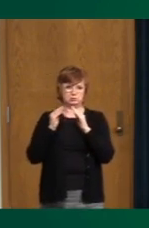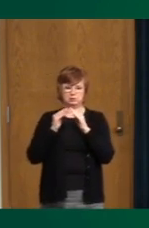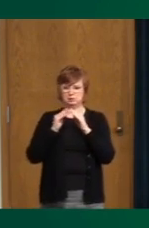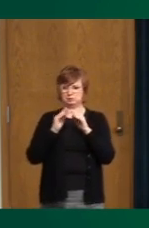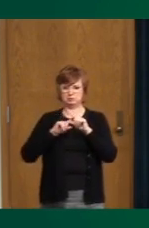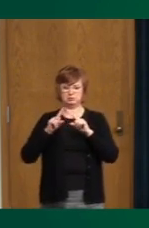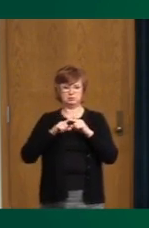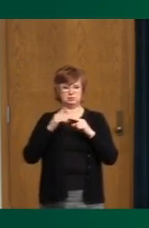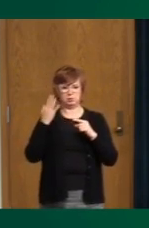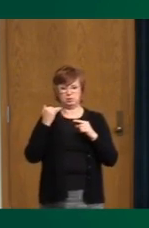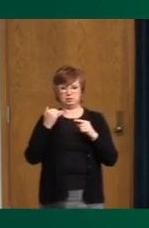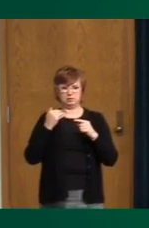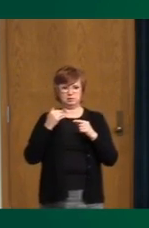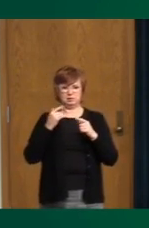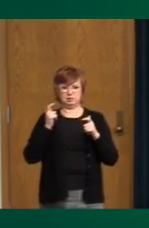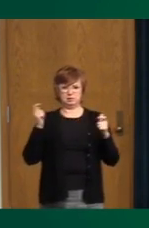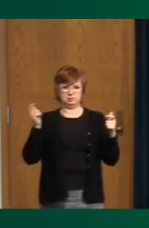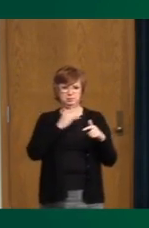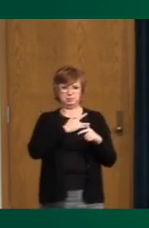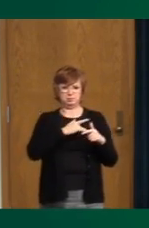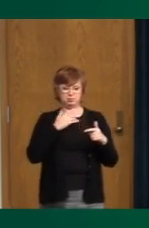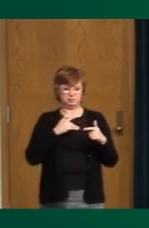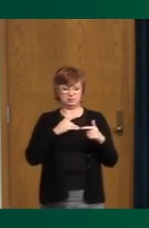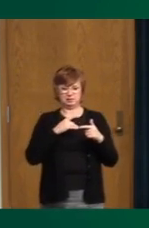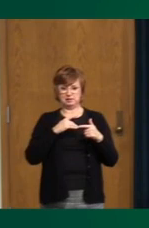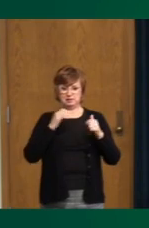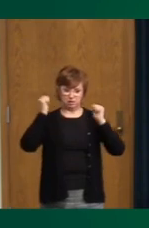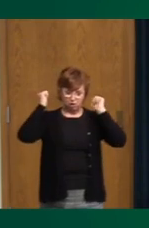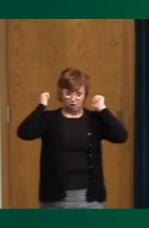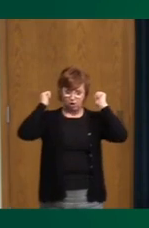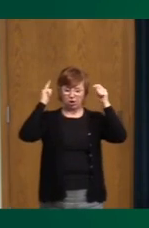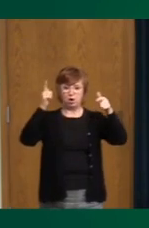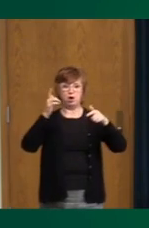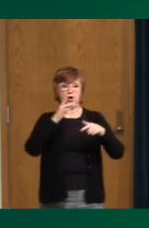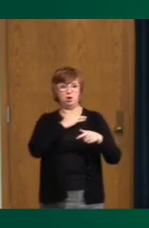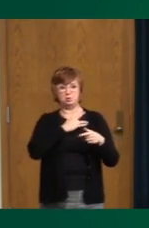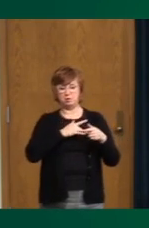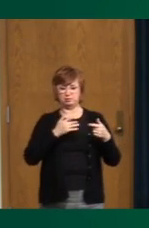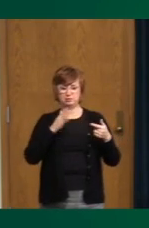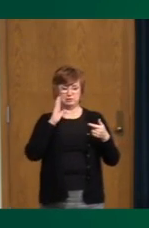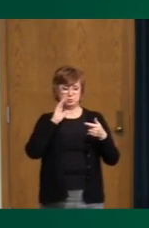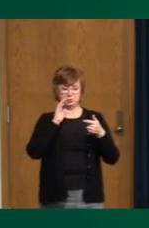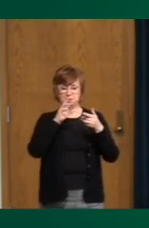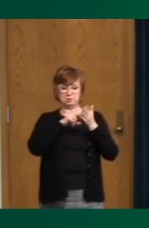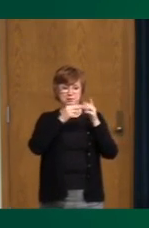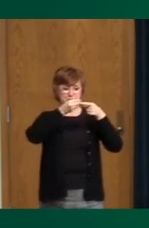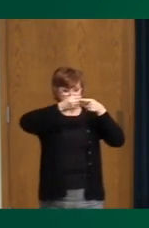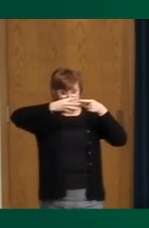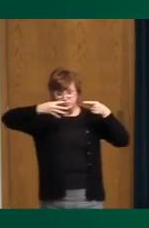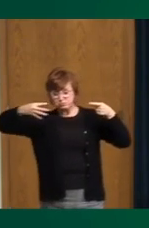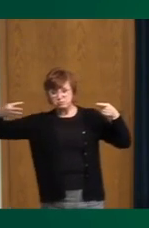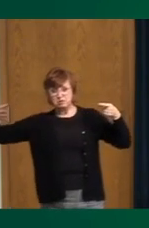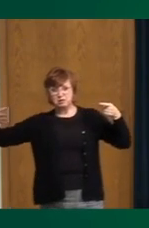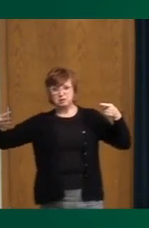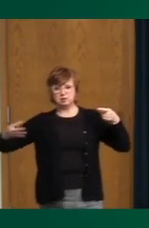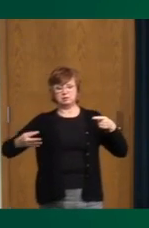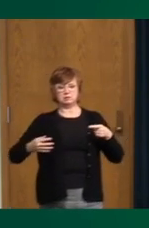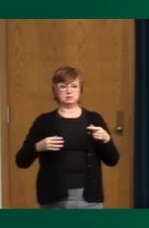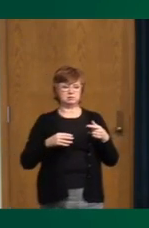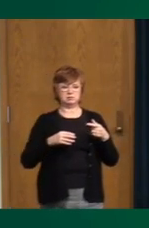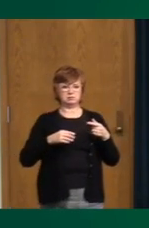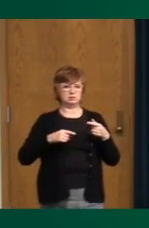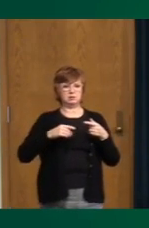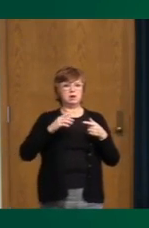a path as saying when we hit this number province-wide, it is going to precipitate this type of reaction. There's